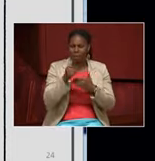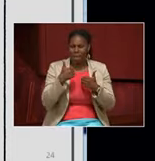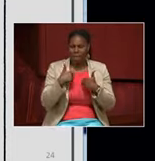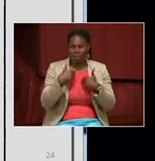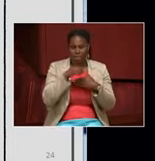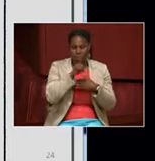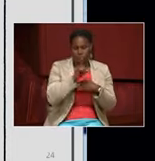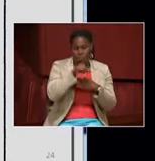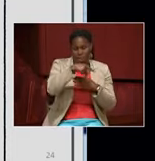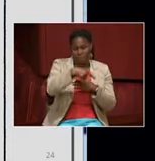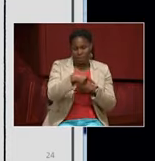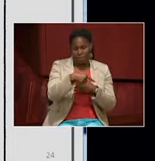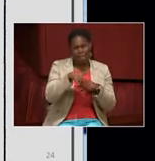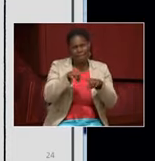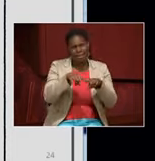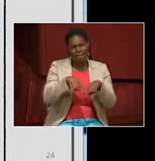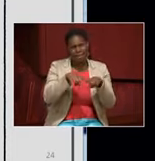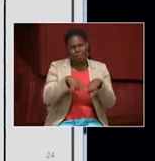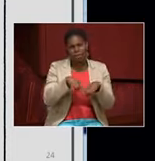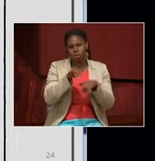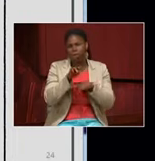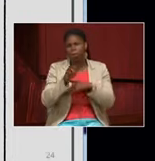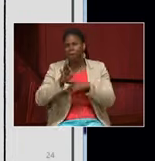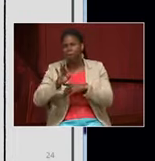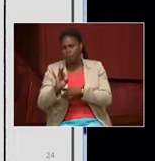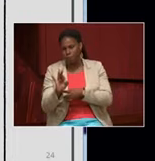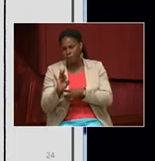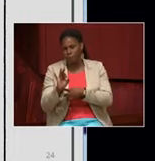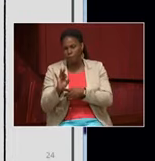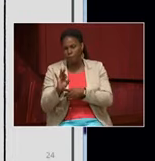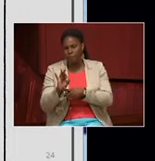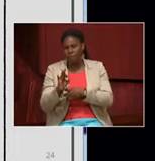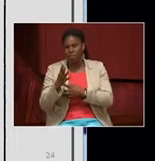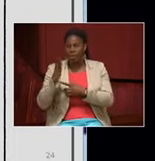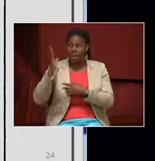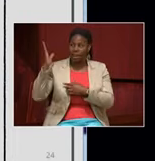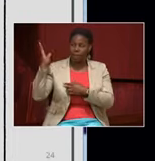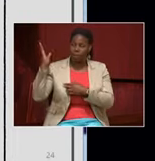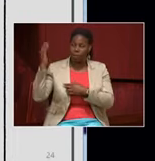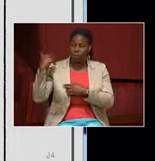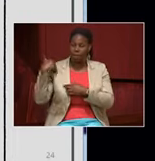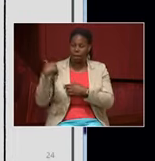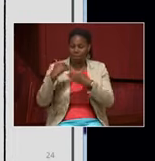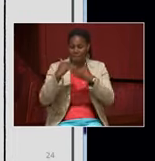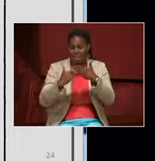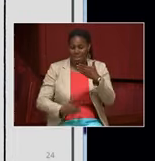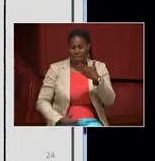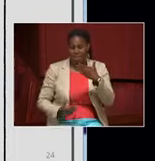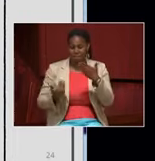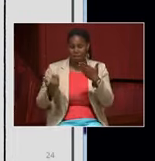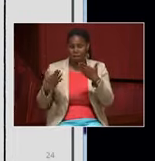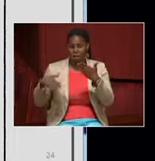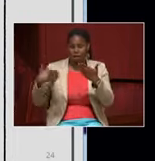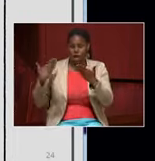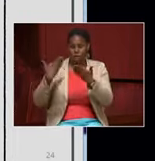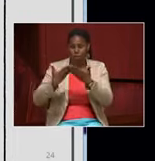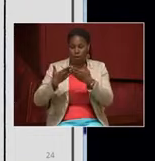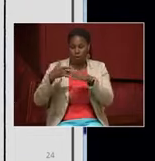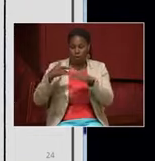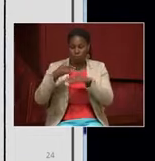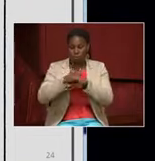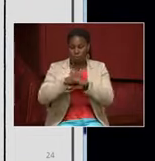pamphlets. It just depends on the microfilm we're looking at. Here we have the passenger lists arriving into New York. They do